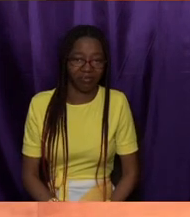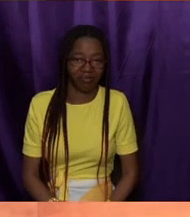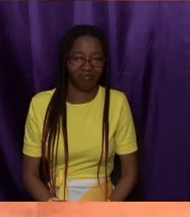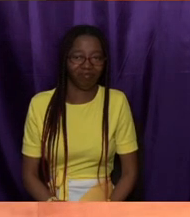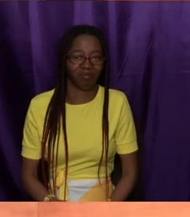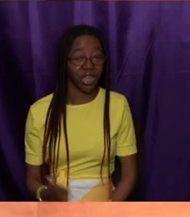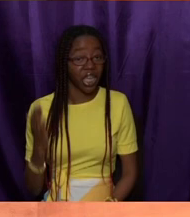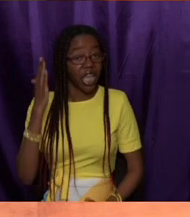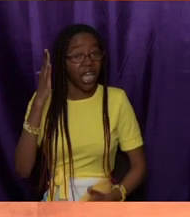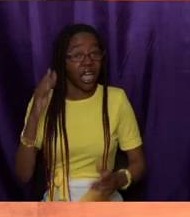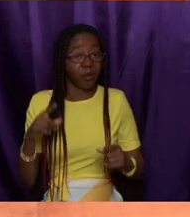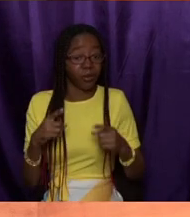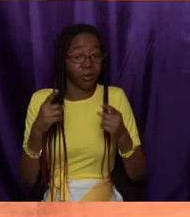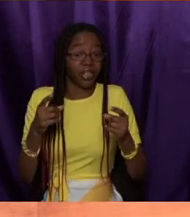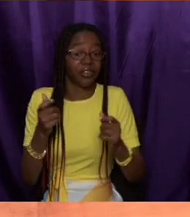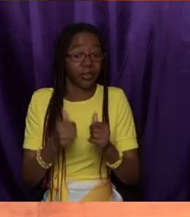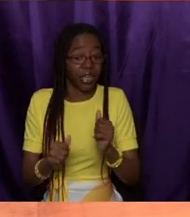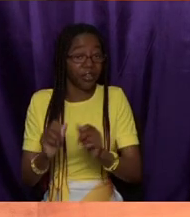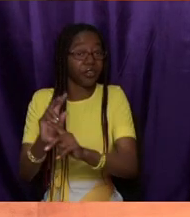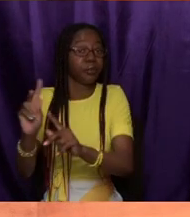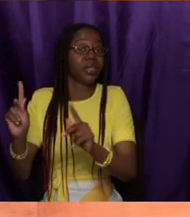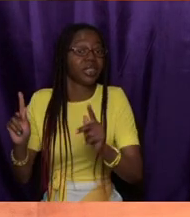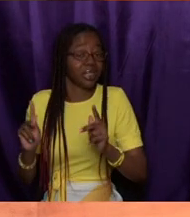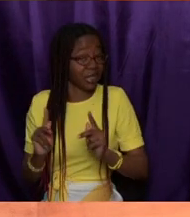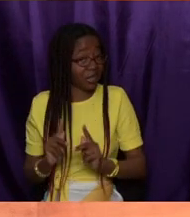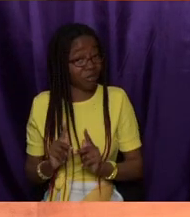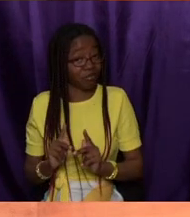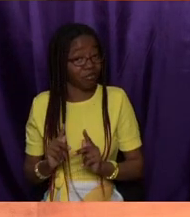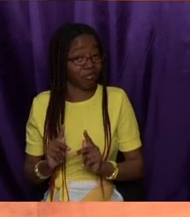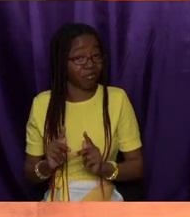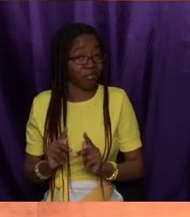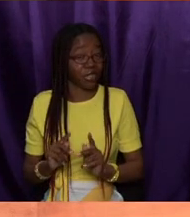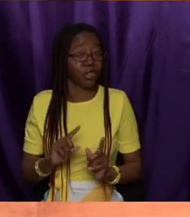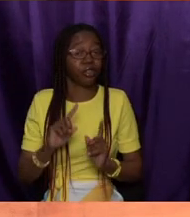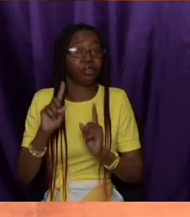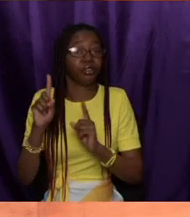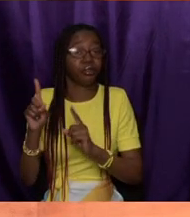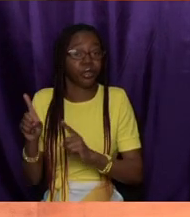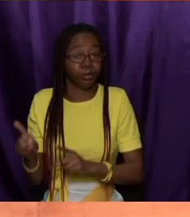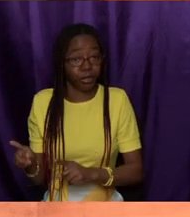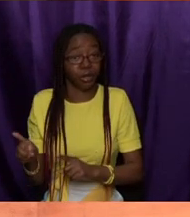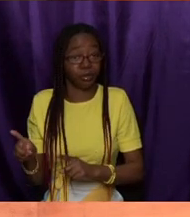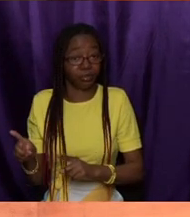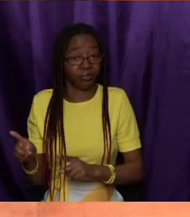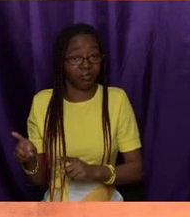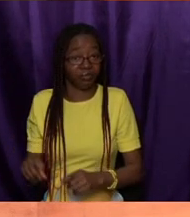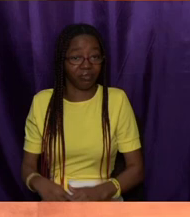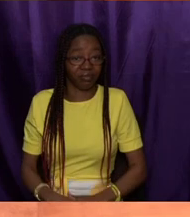I will give you every place where you set your foot,